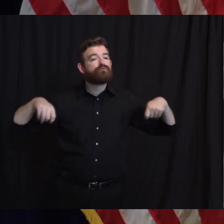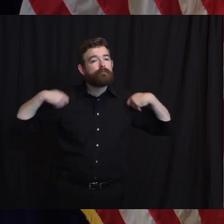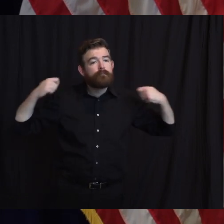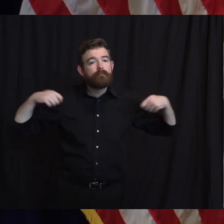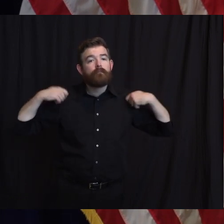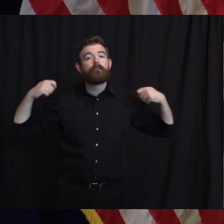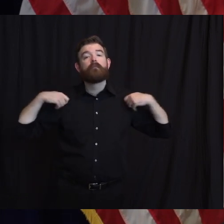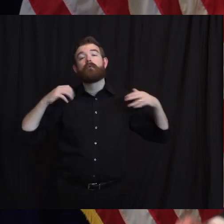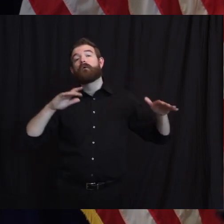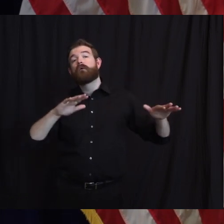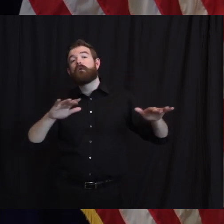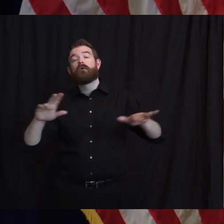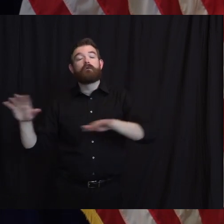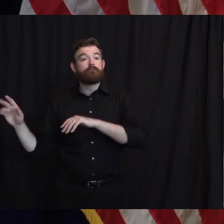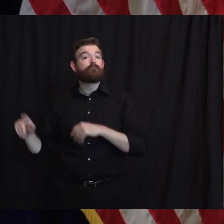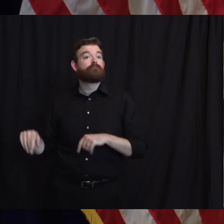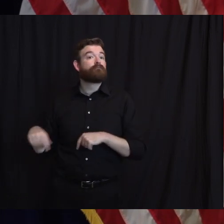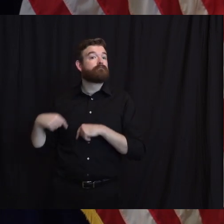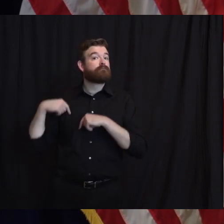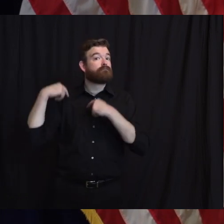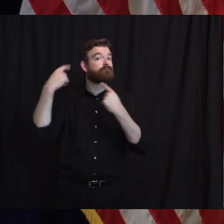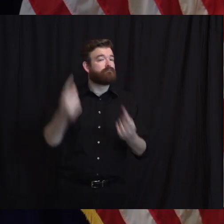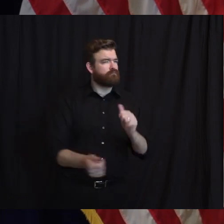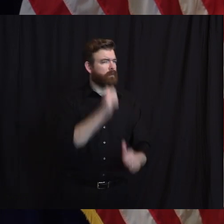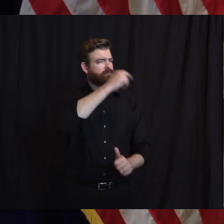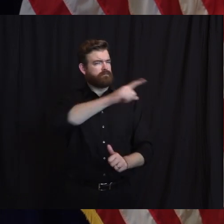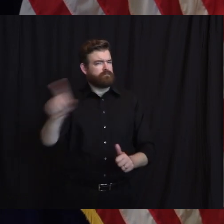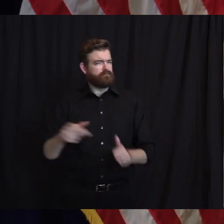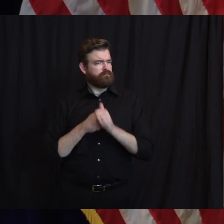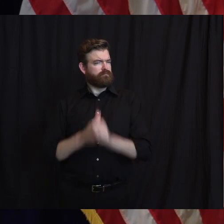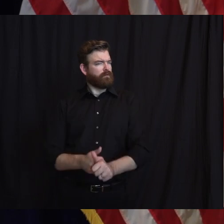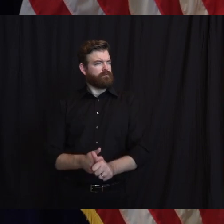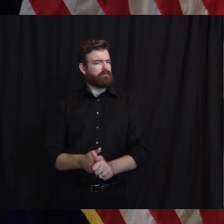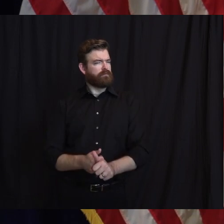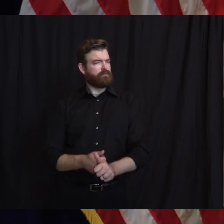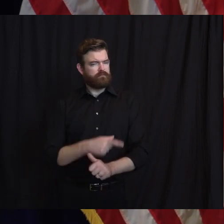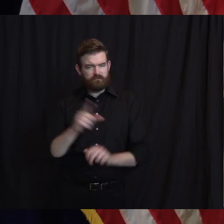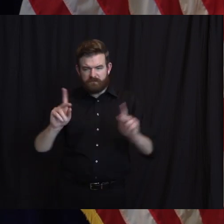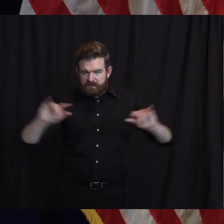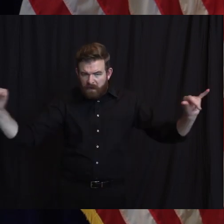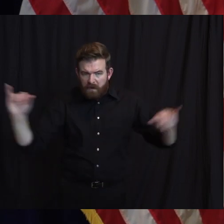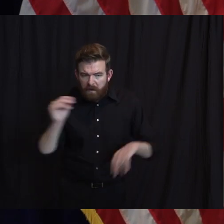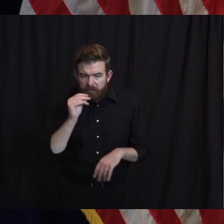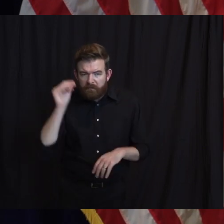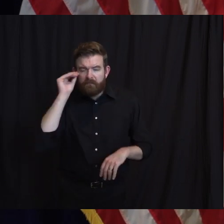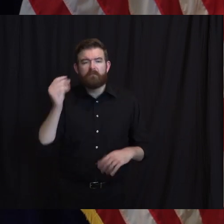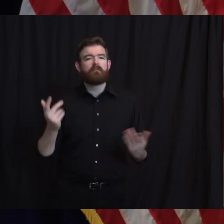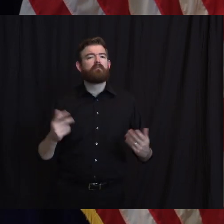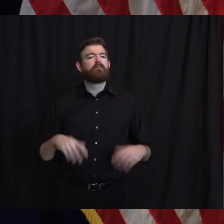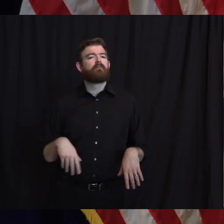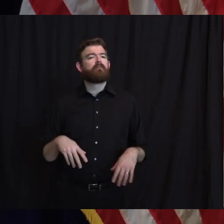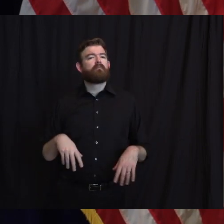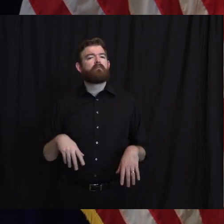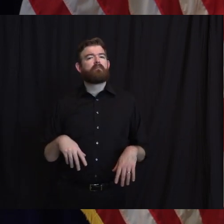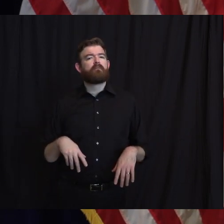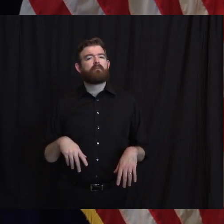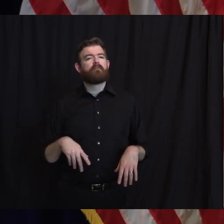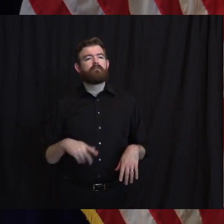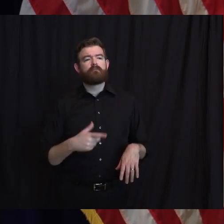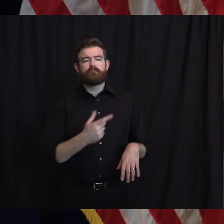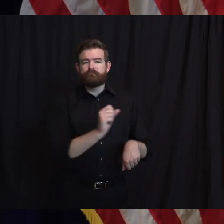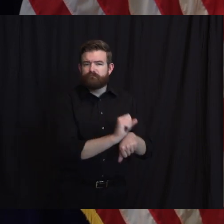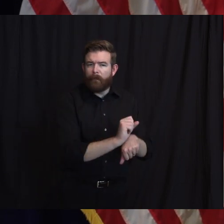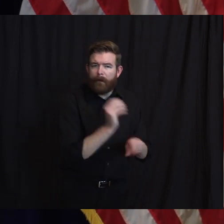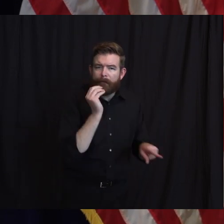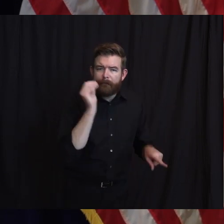not just by the individuals who have stayed home, worked from home, done the face coverings, washed their hands with soap. We wouldn't